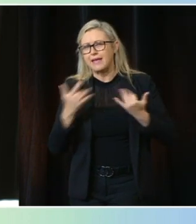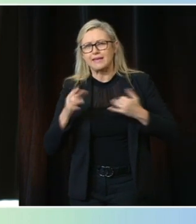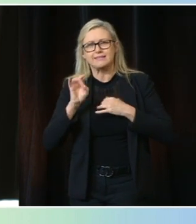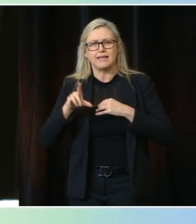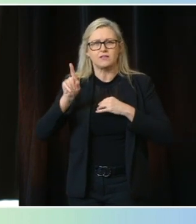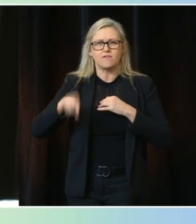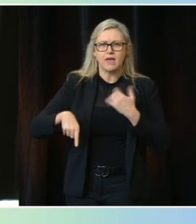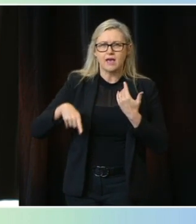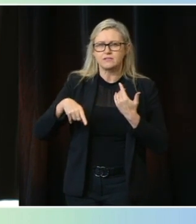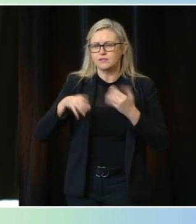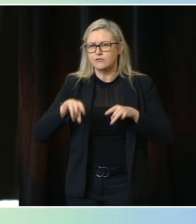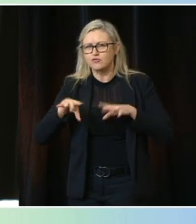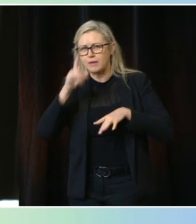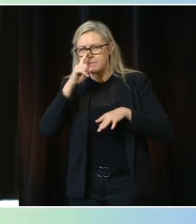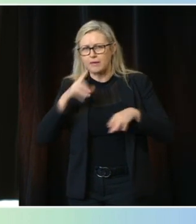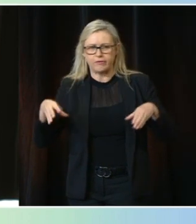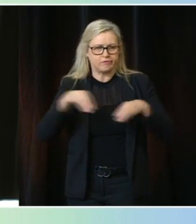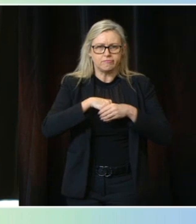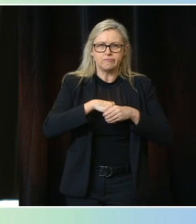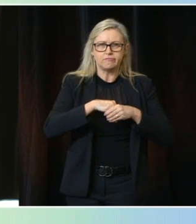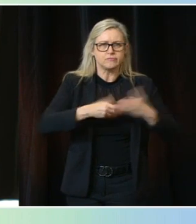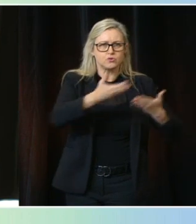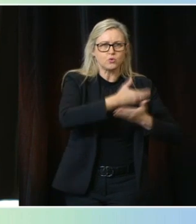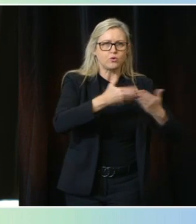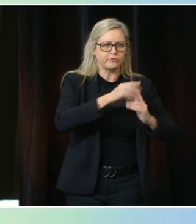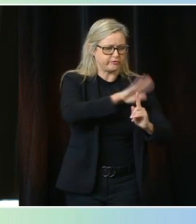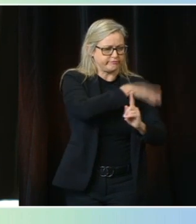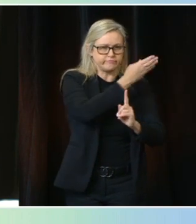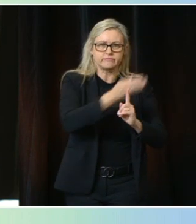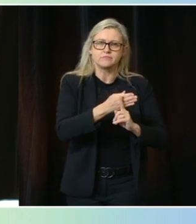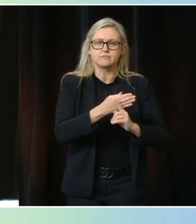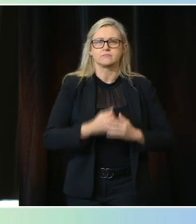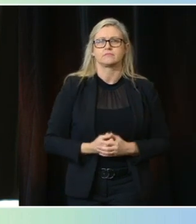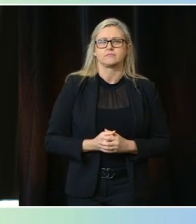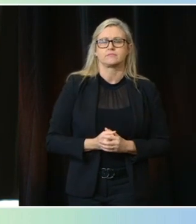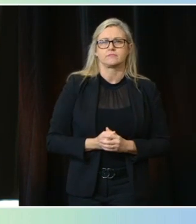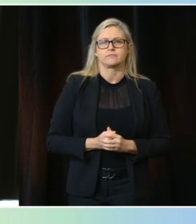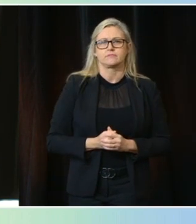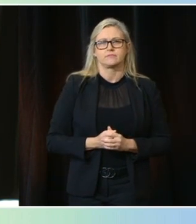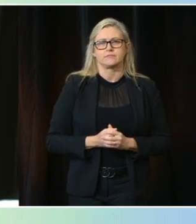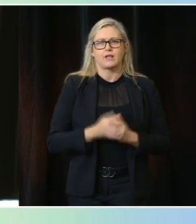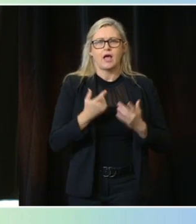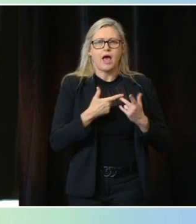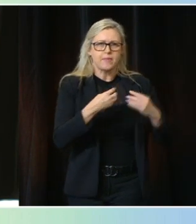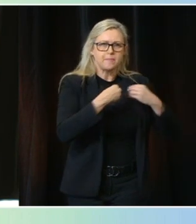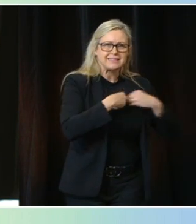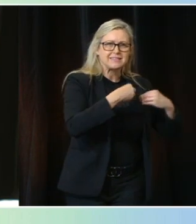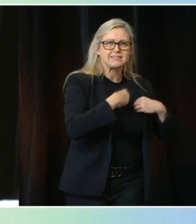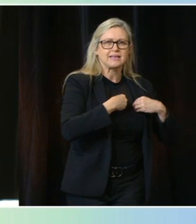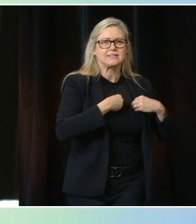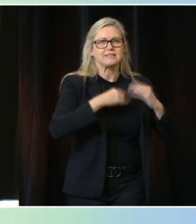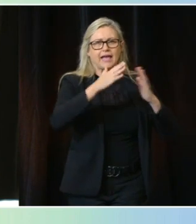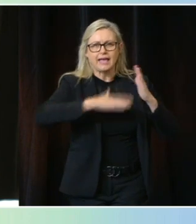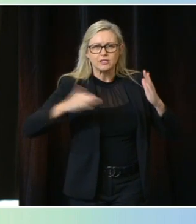up all the meetings and I also want to acknowledge all the conversations the businesses and Industry and